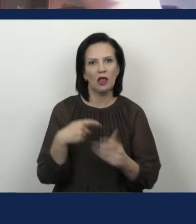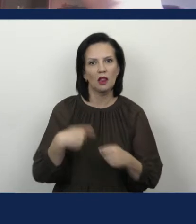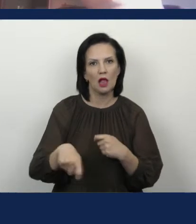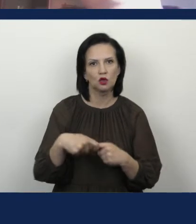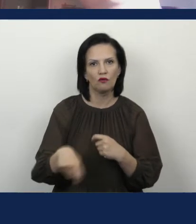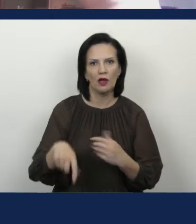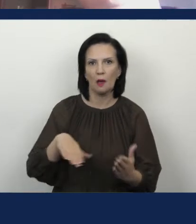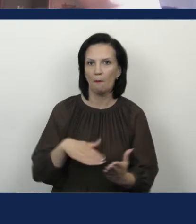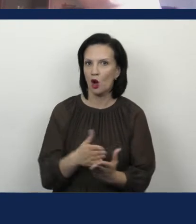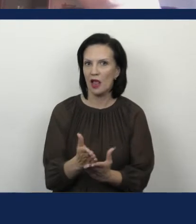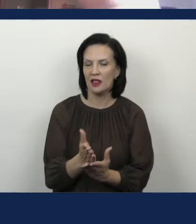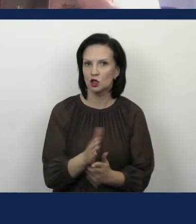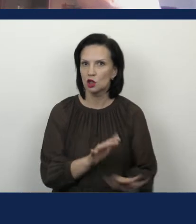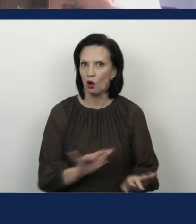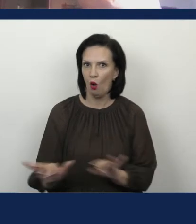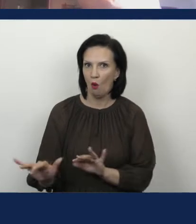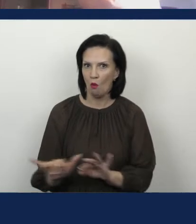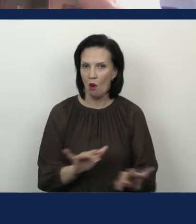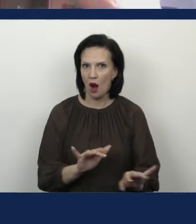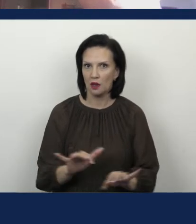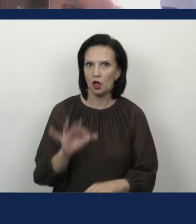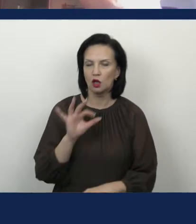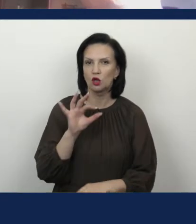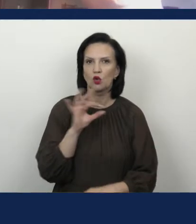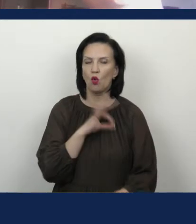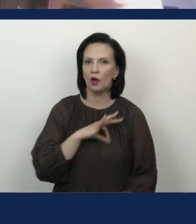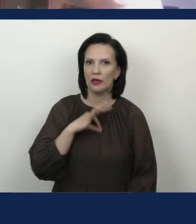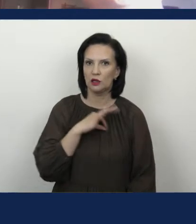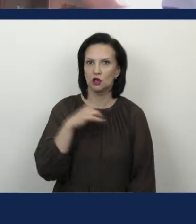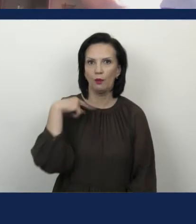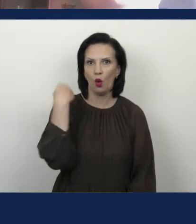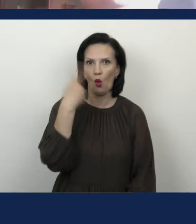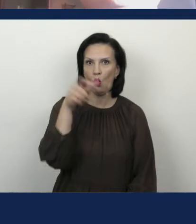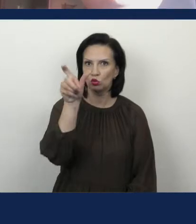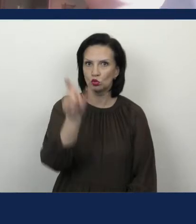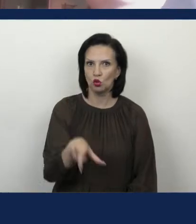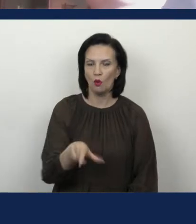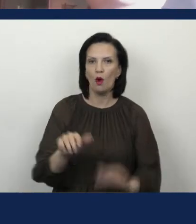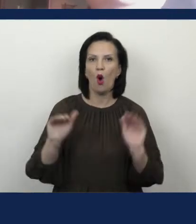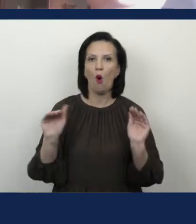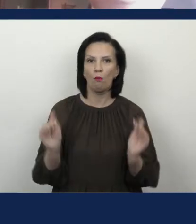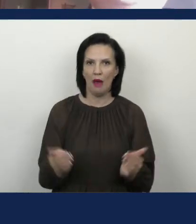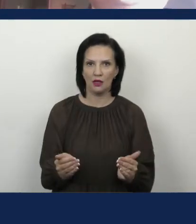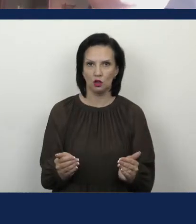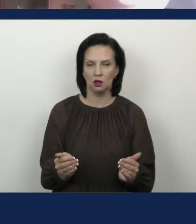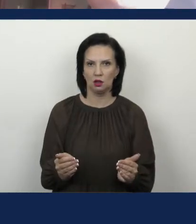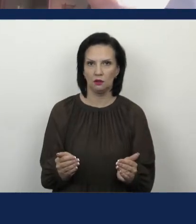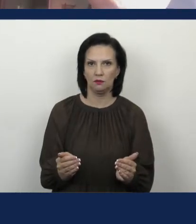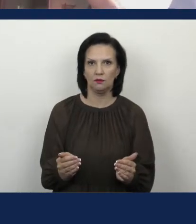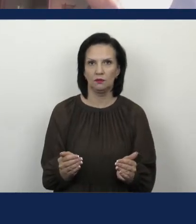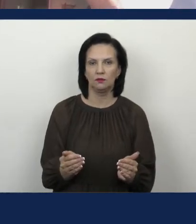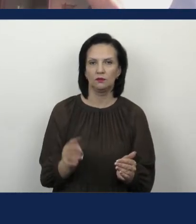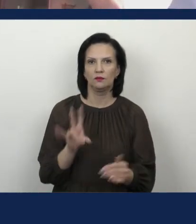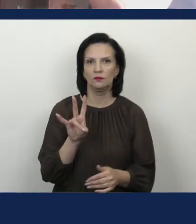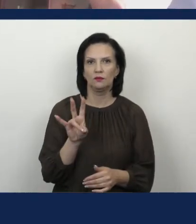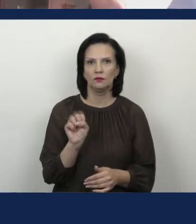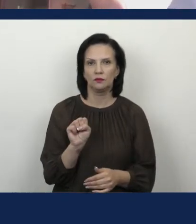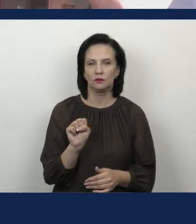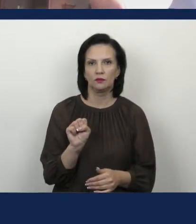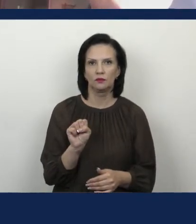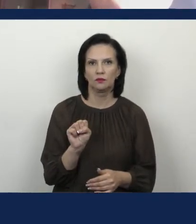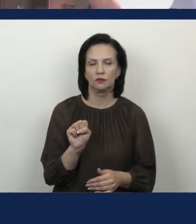be founded by legal persons and the limits set out for the donations of national